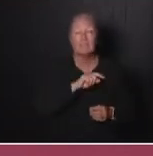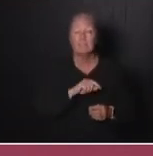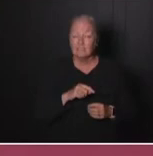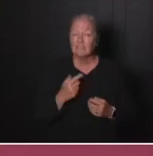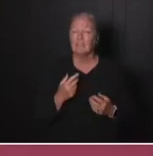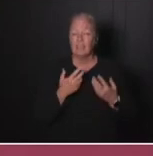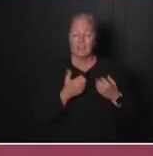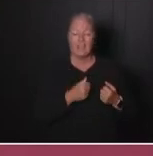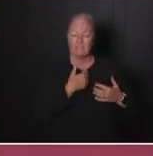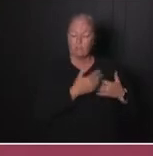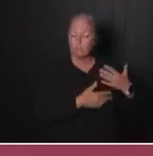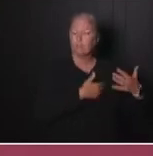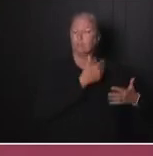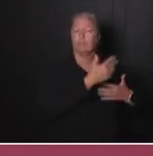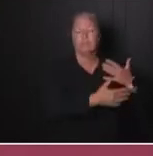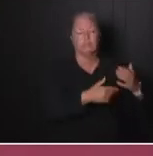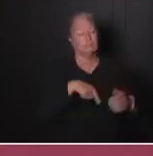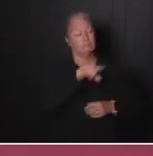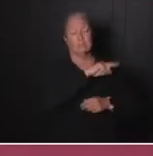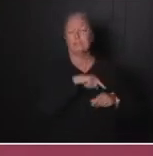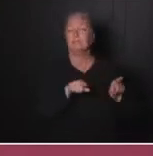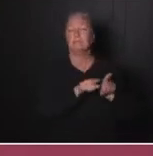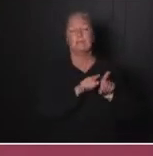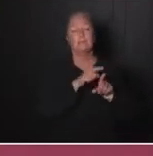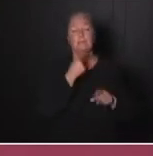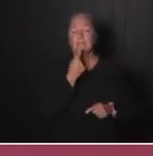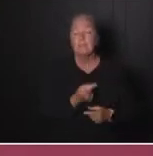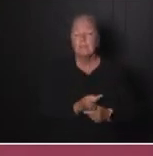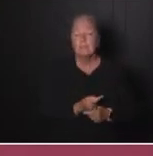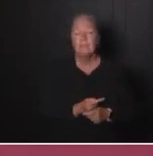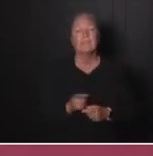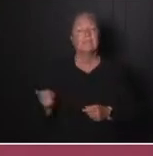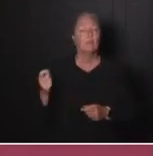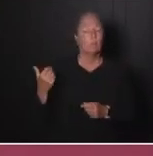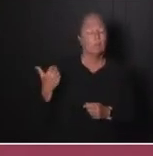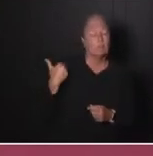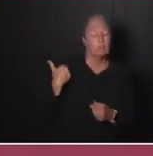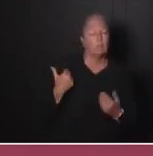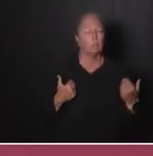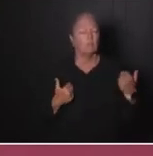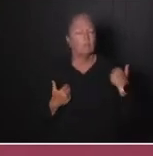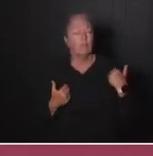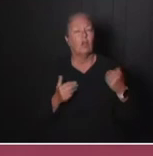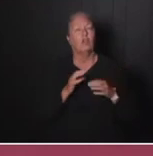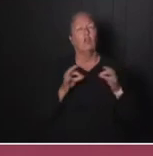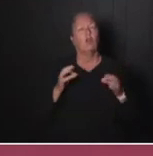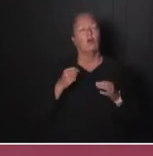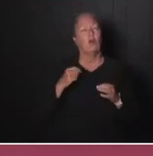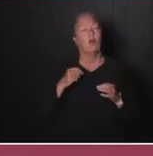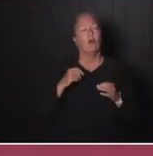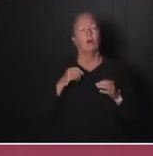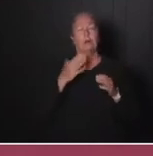can say the same. He seeks out our advice. We are not an afterthought.